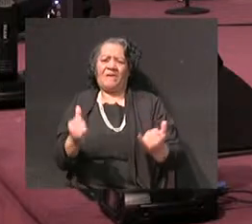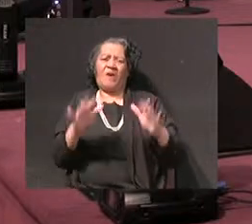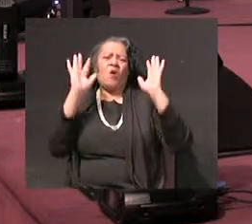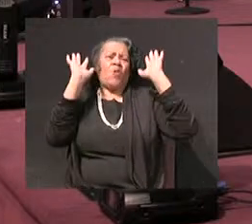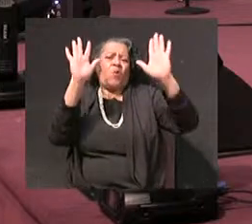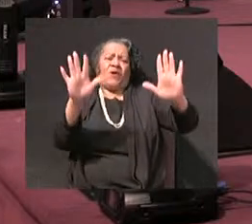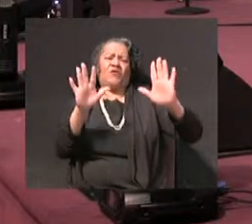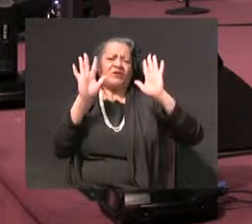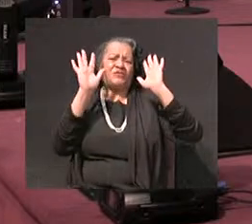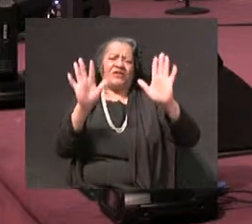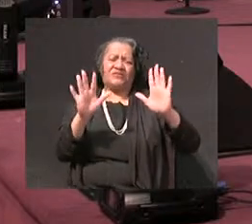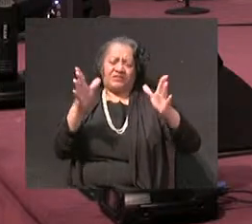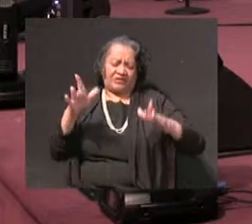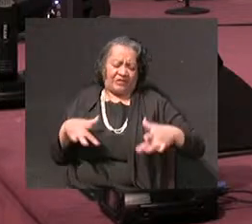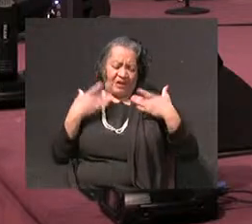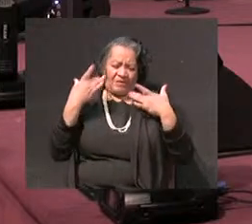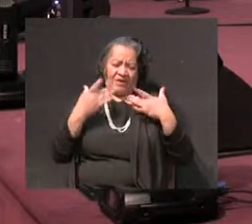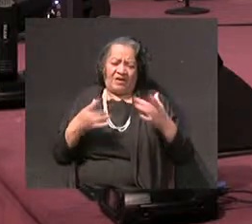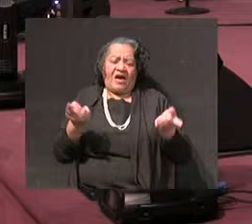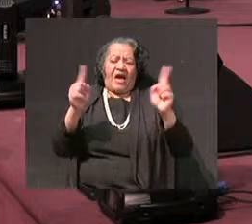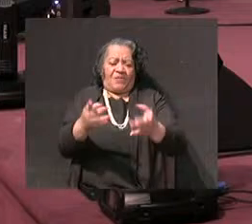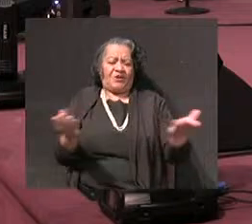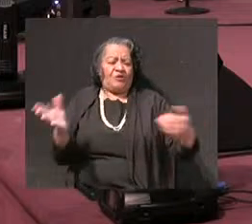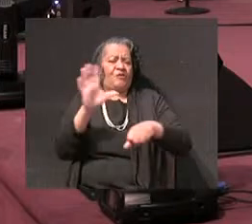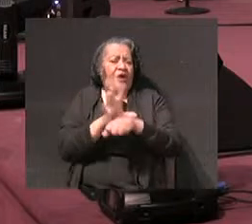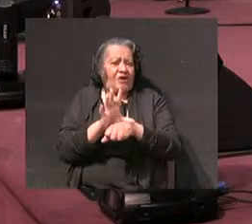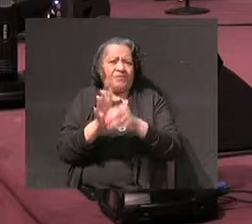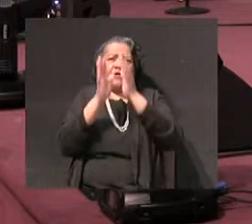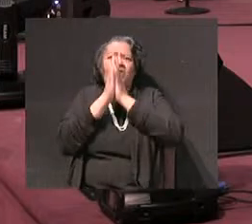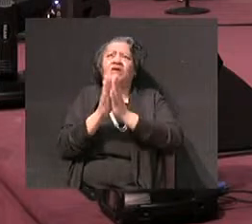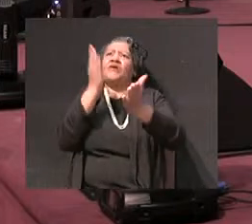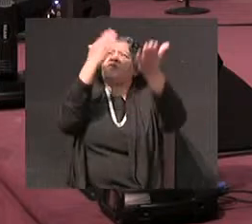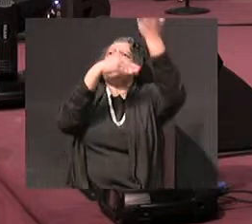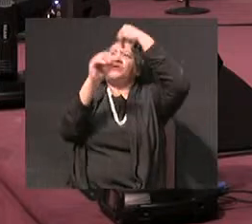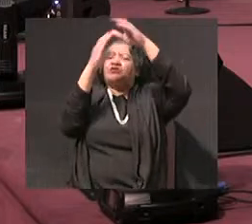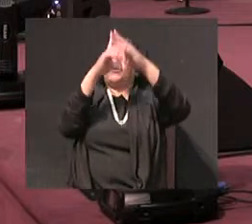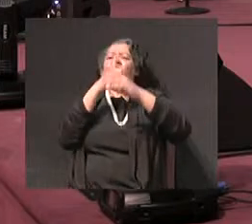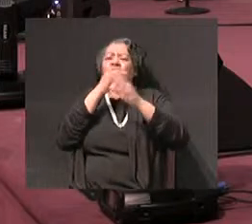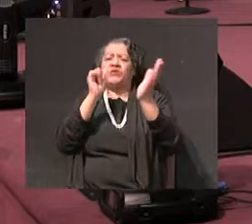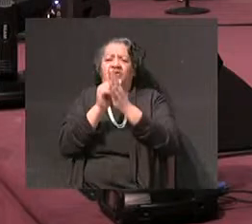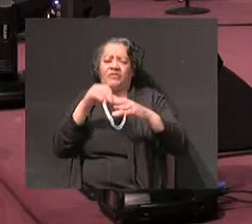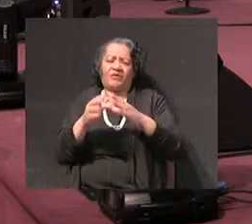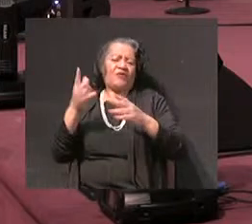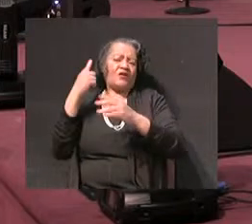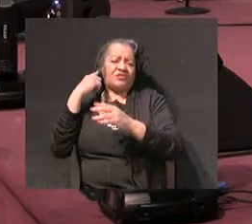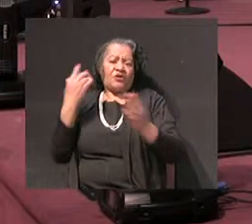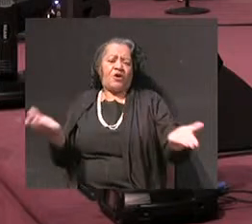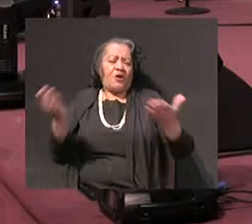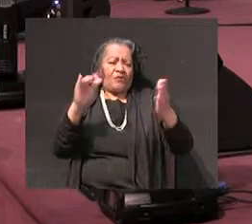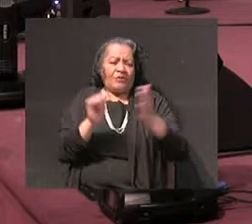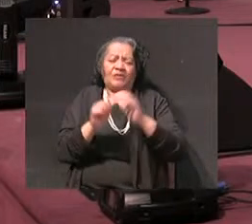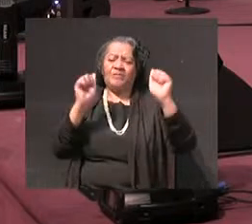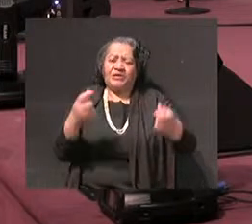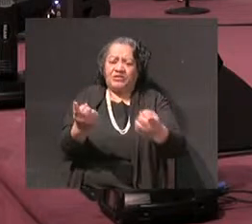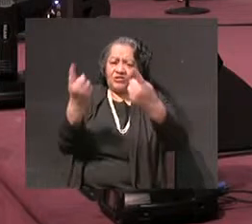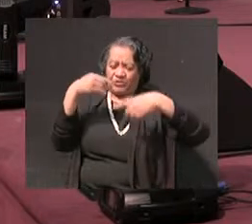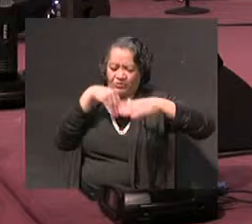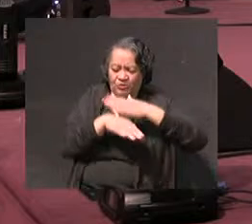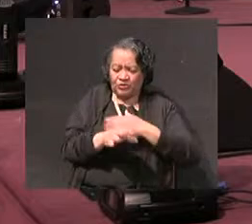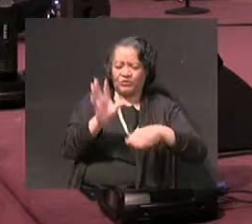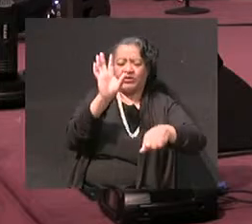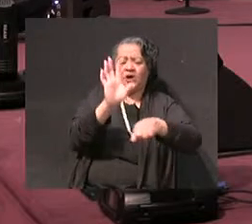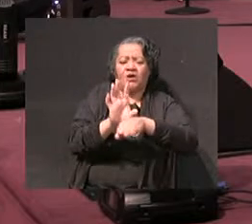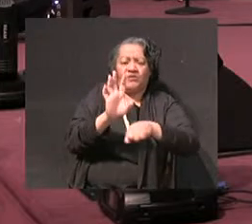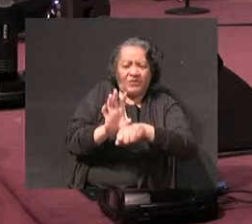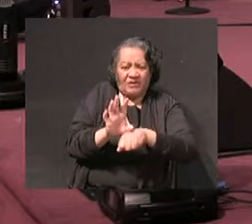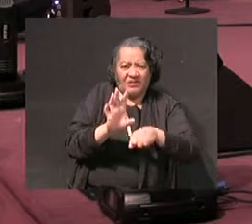wonderful event that has occurred here. We pray, Heavenly Father, for those within the sound of my voice who may have come into this